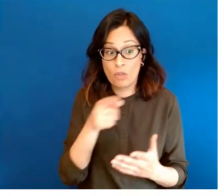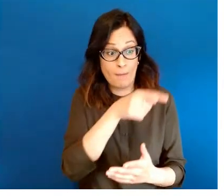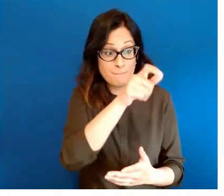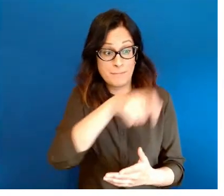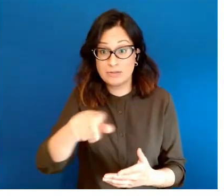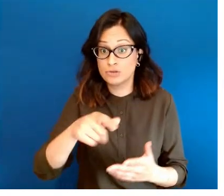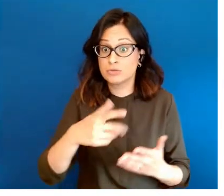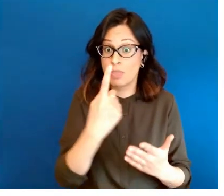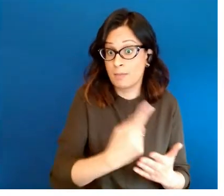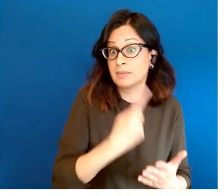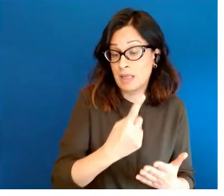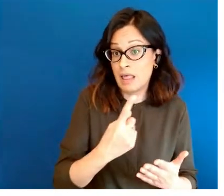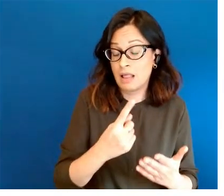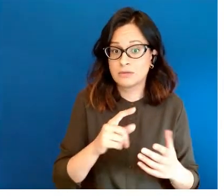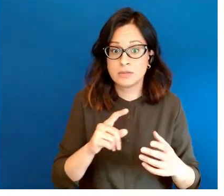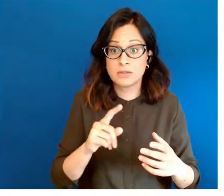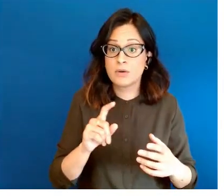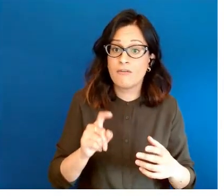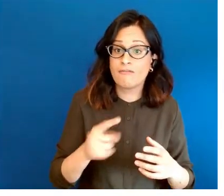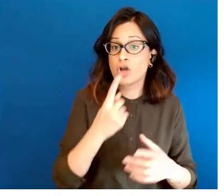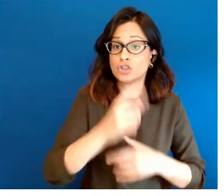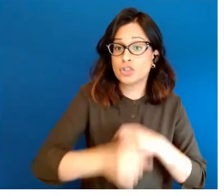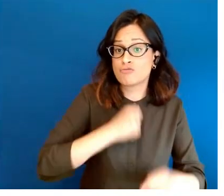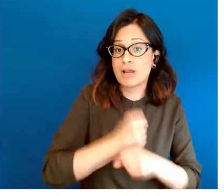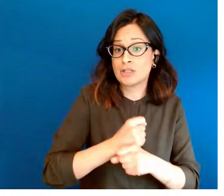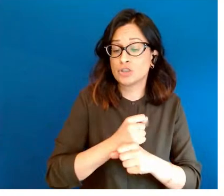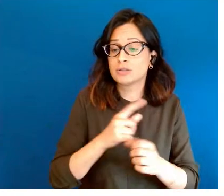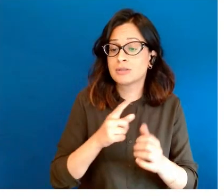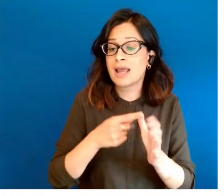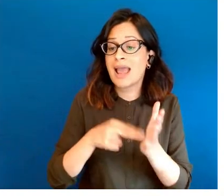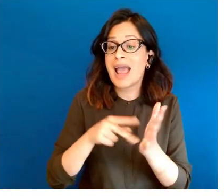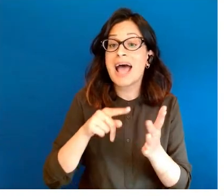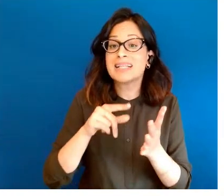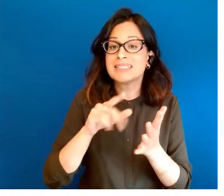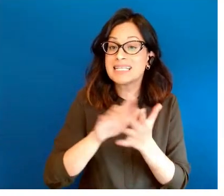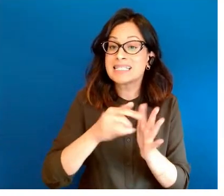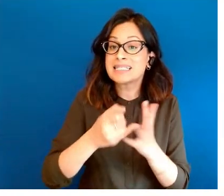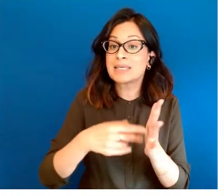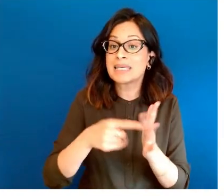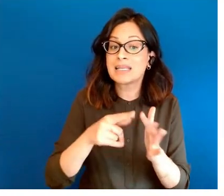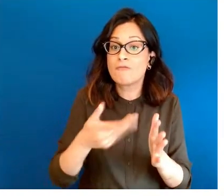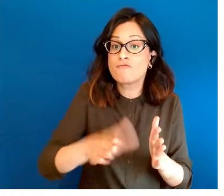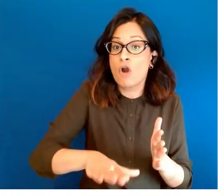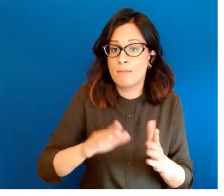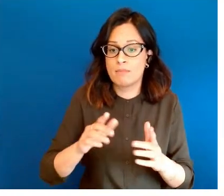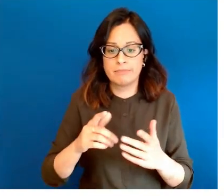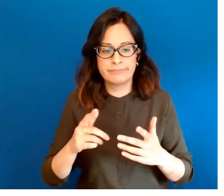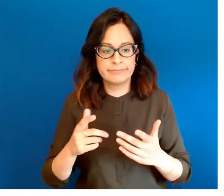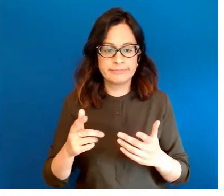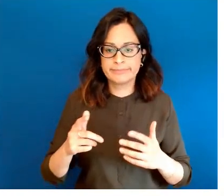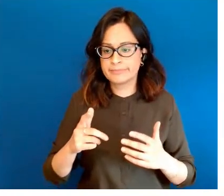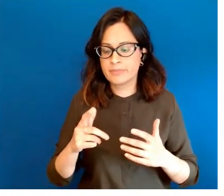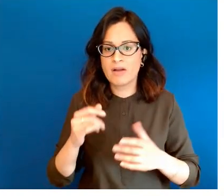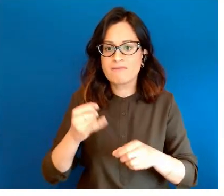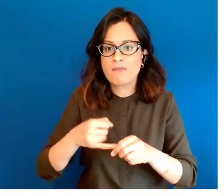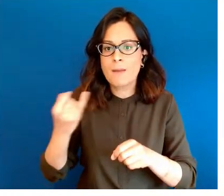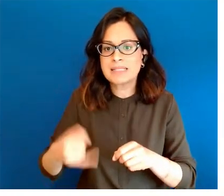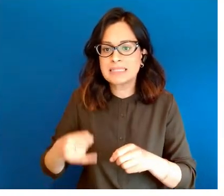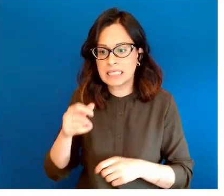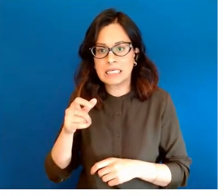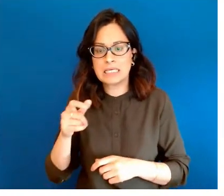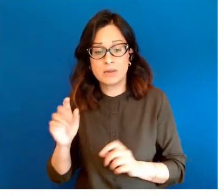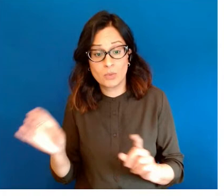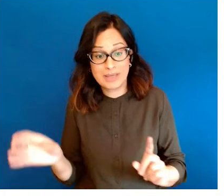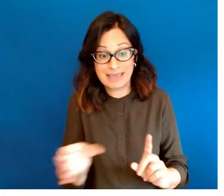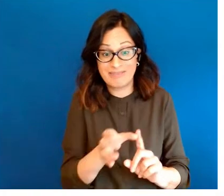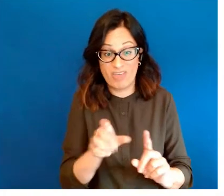to get a first-generation antihistamine over the counter from the pharmacist, and that these first-generation